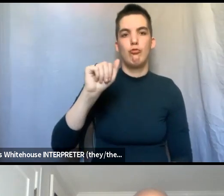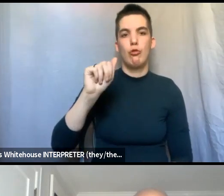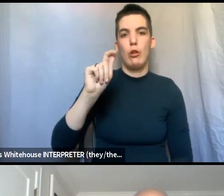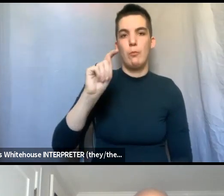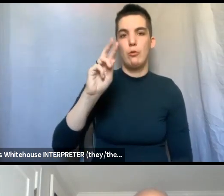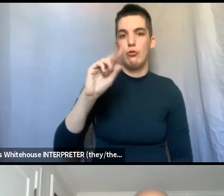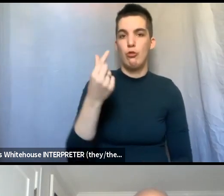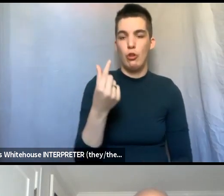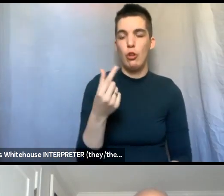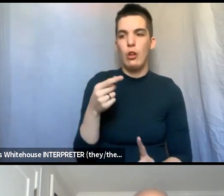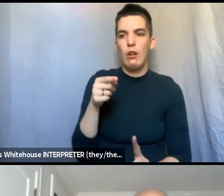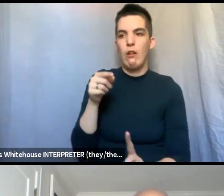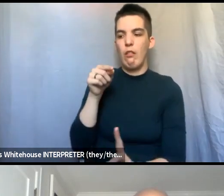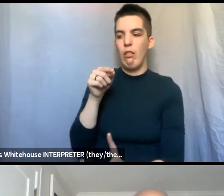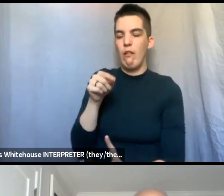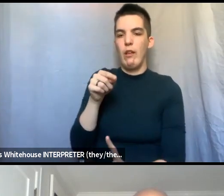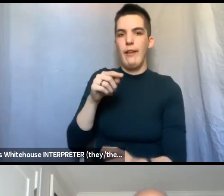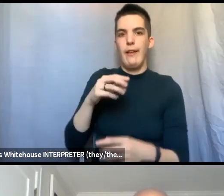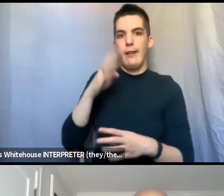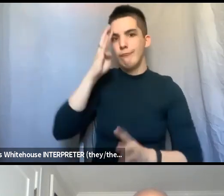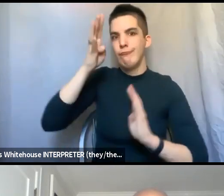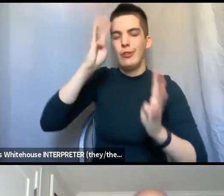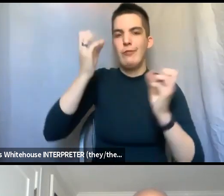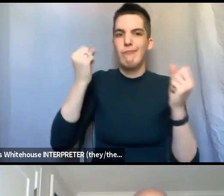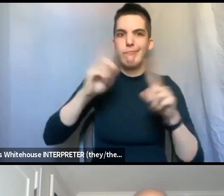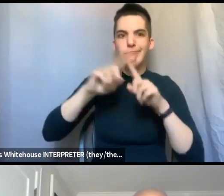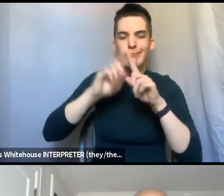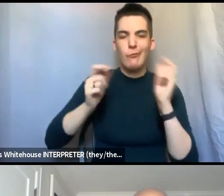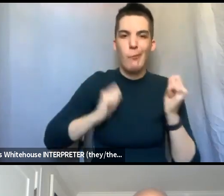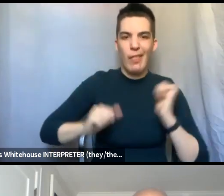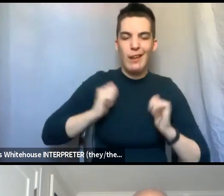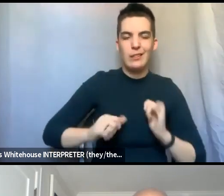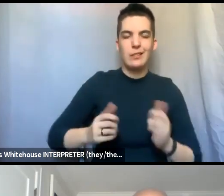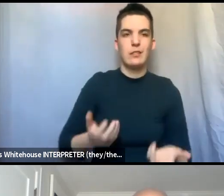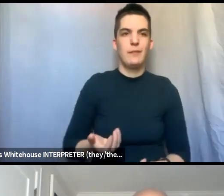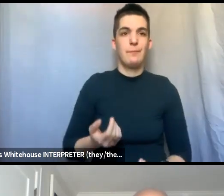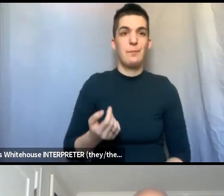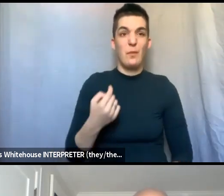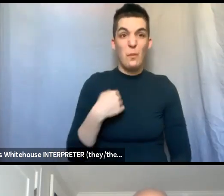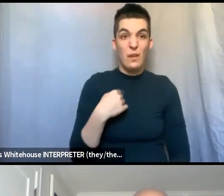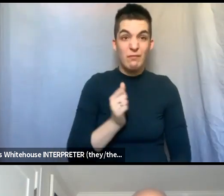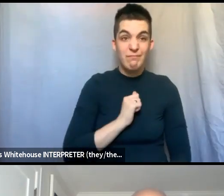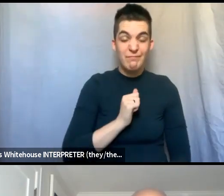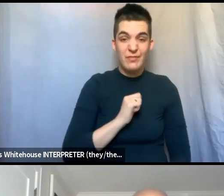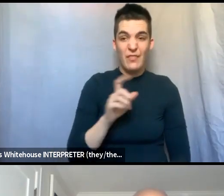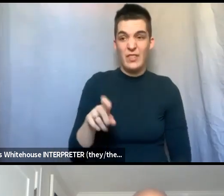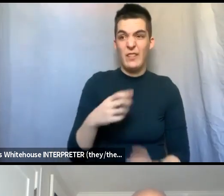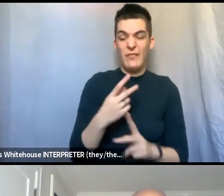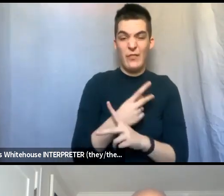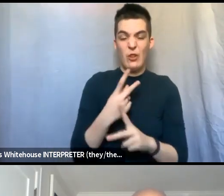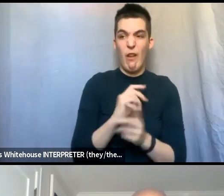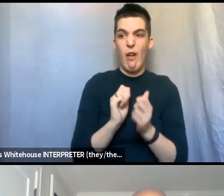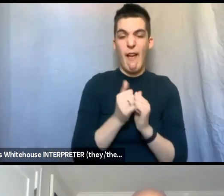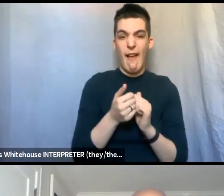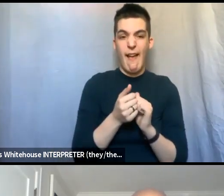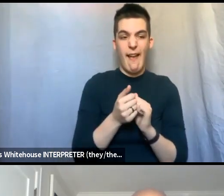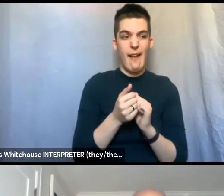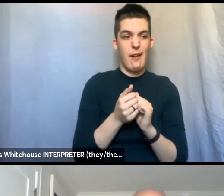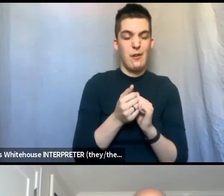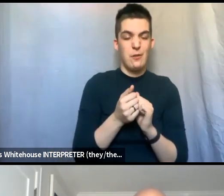with directors and actors in the 70s. So I need to figure out how to get on